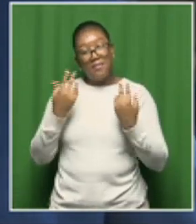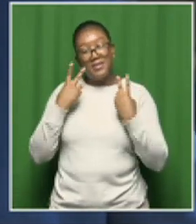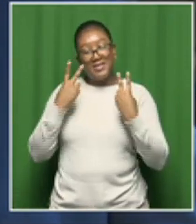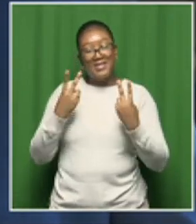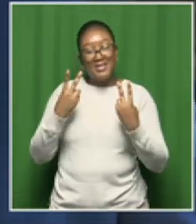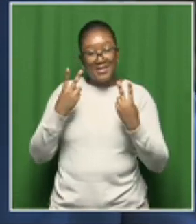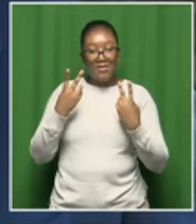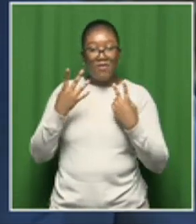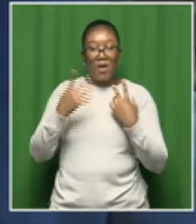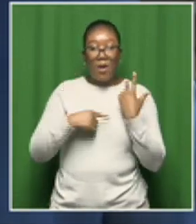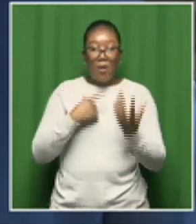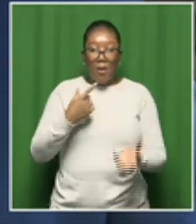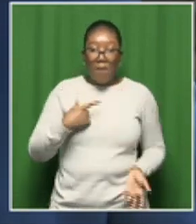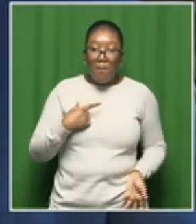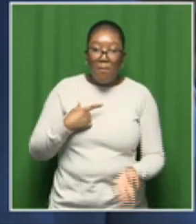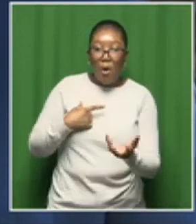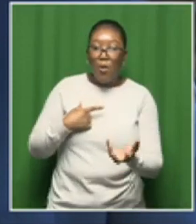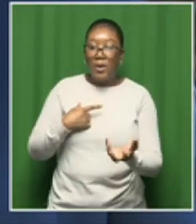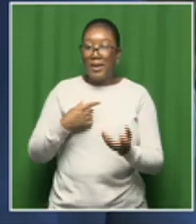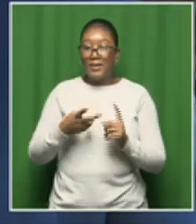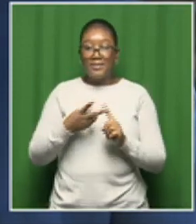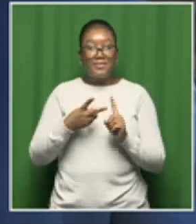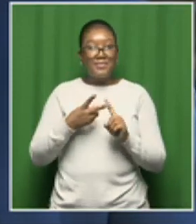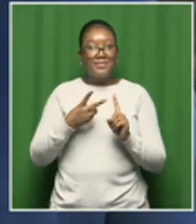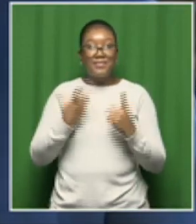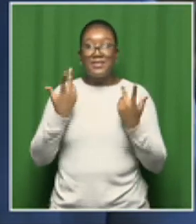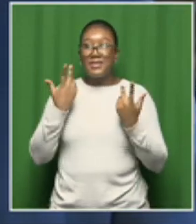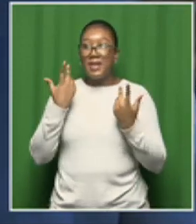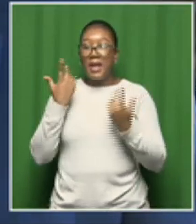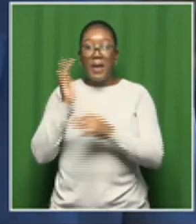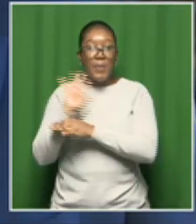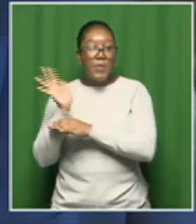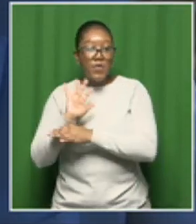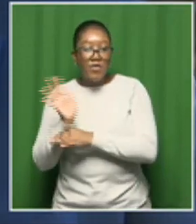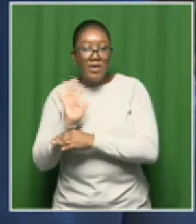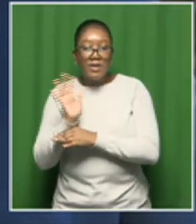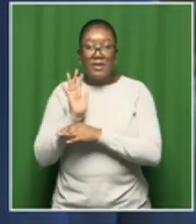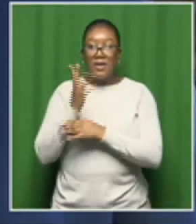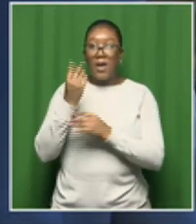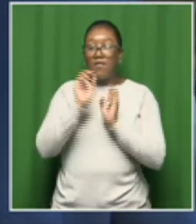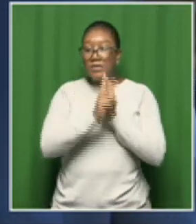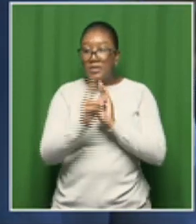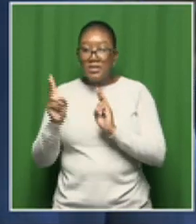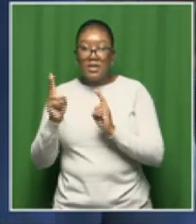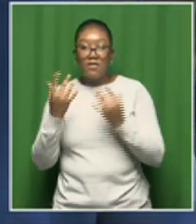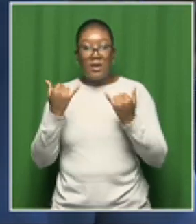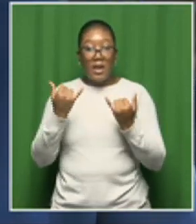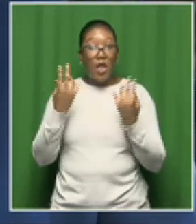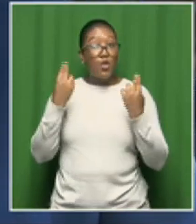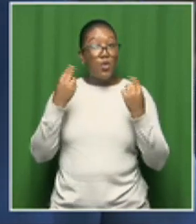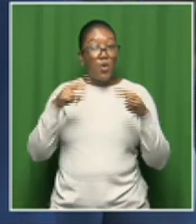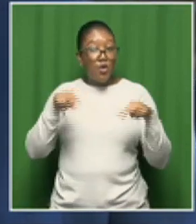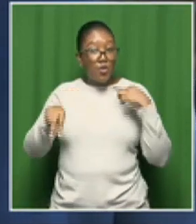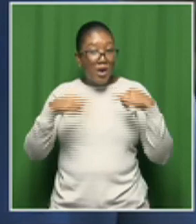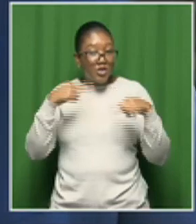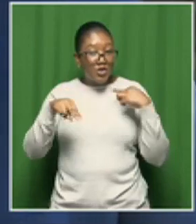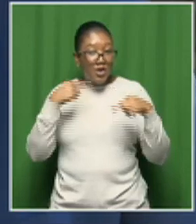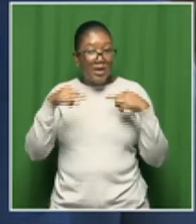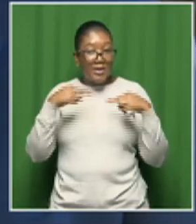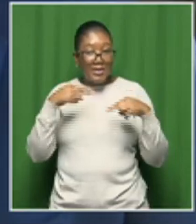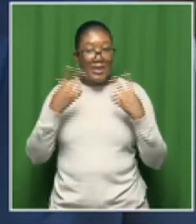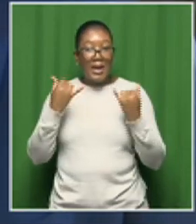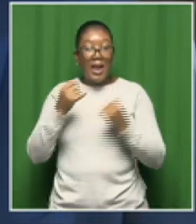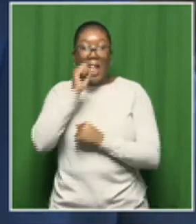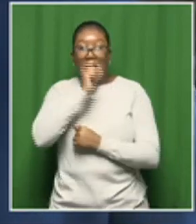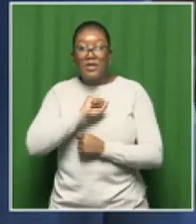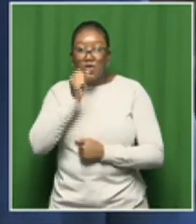They've got bowling, cinemas. There's lots to do. Theme park side is a different kettle of fish altogether. We've got a brand new restaurant, Oldie's Diner, which has got ice